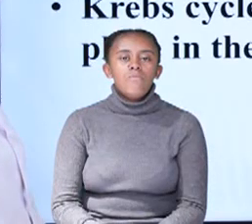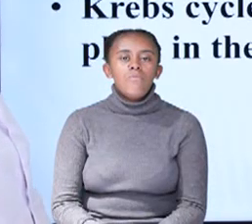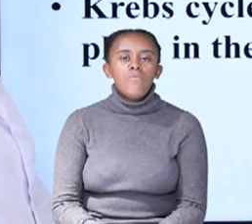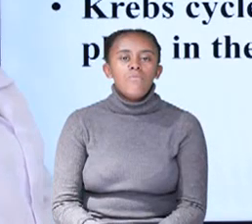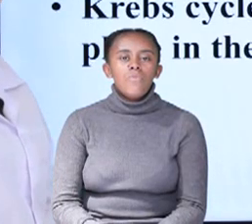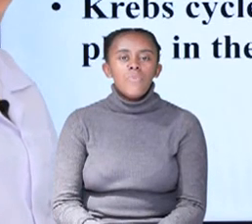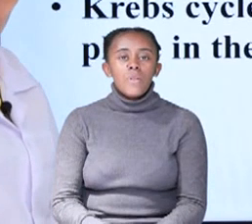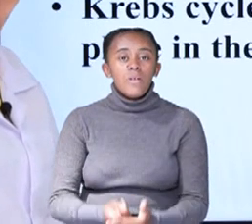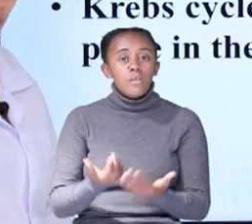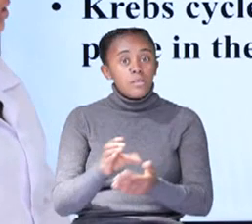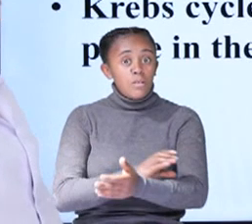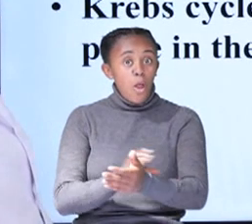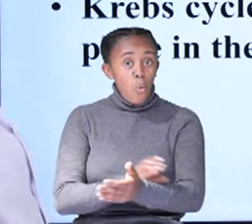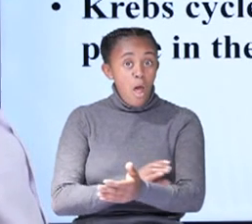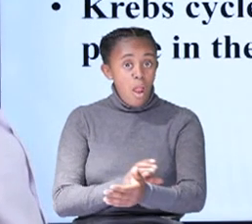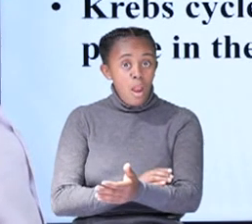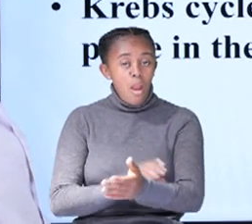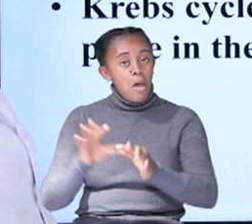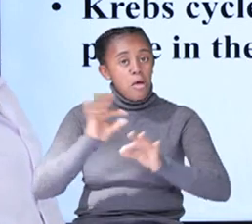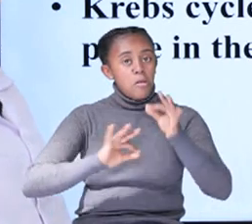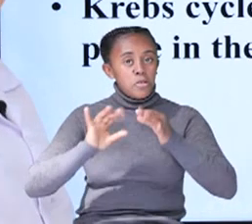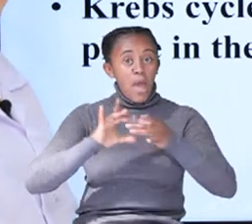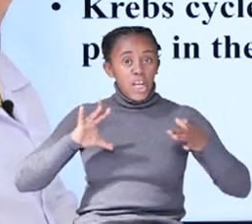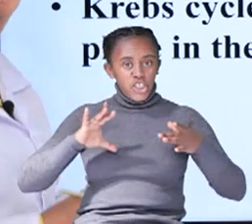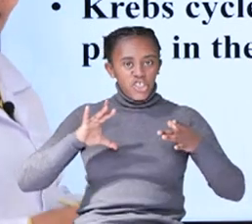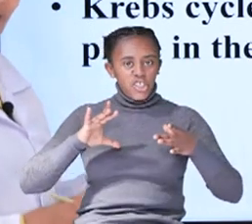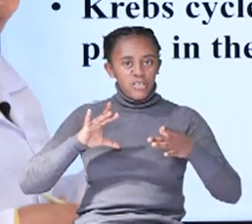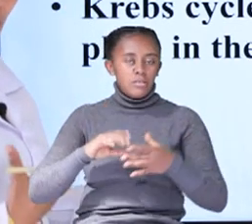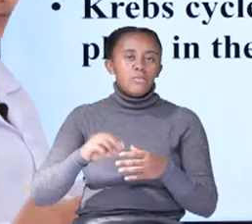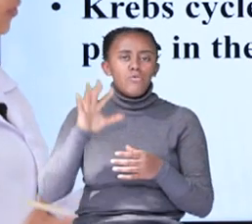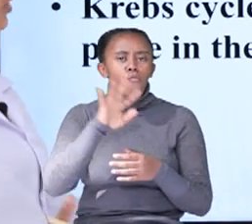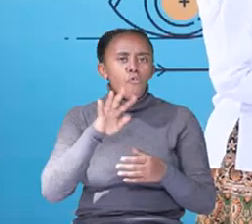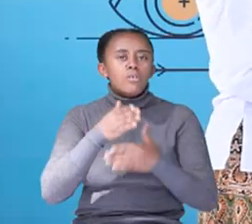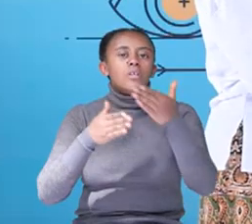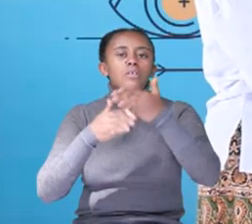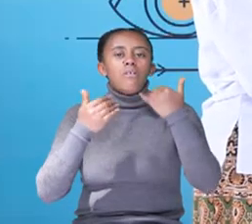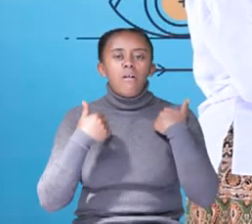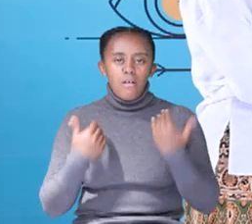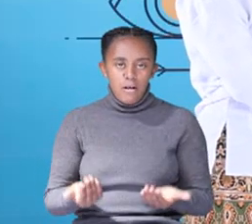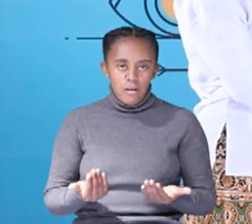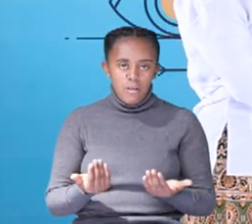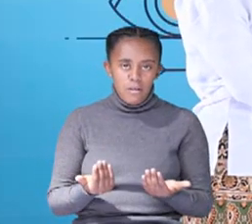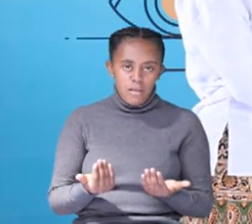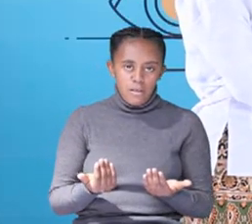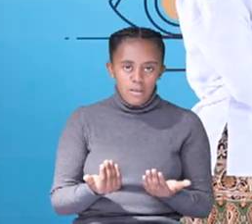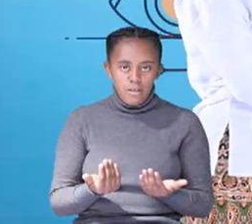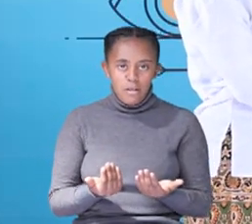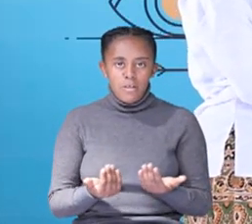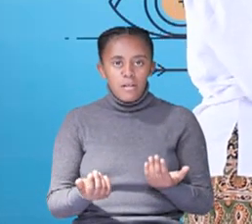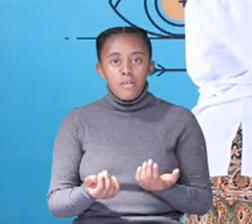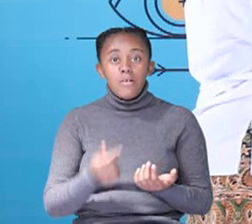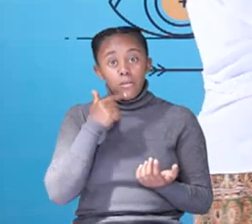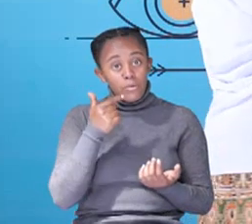So, if cellular respiration has 4 stages, where does these 4 stages takes place?